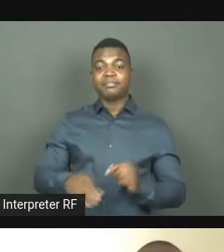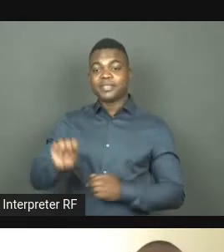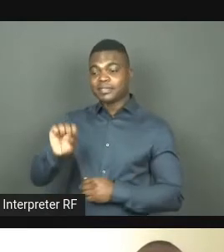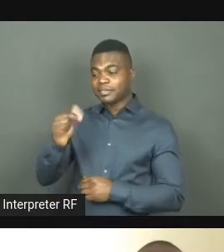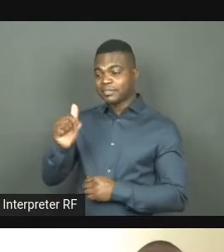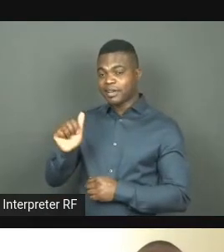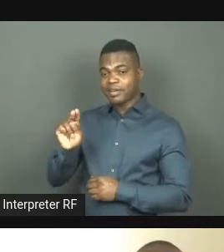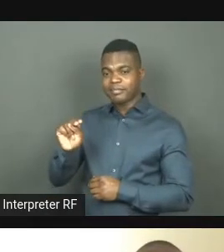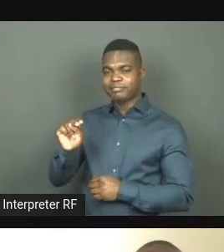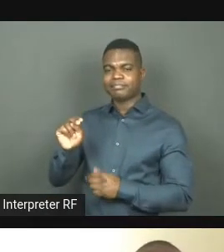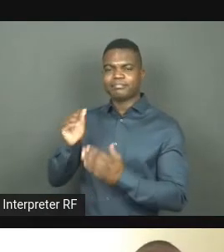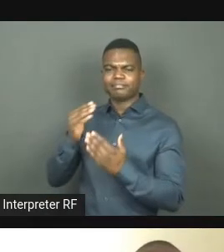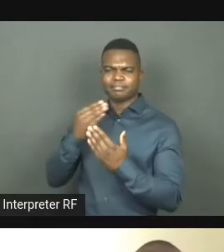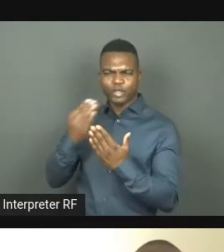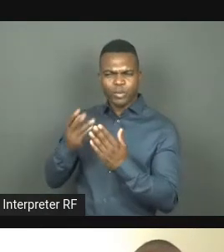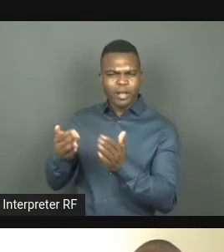sector?